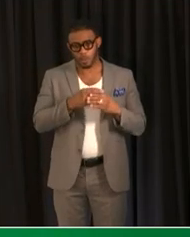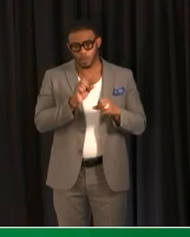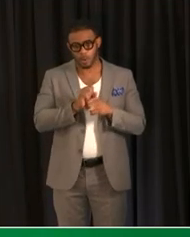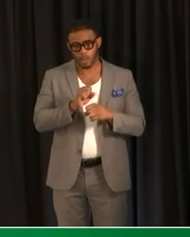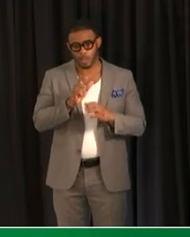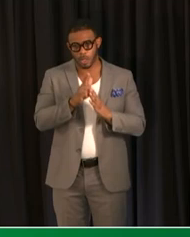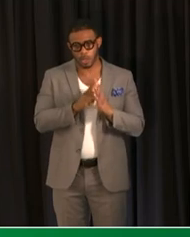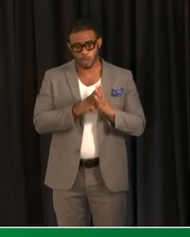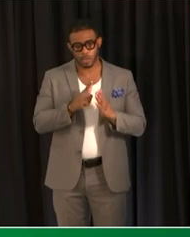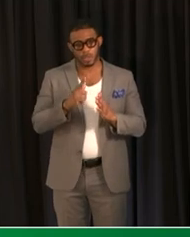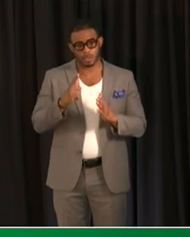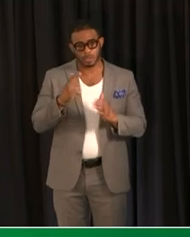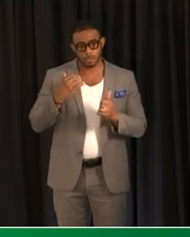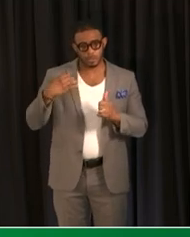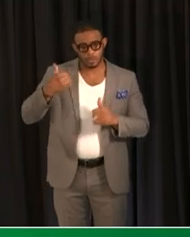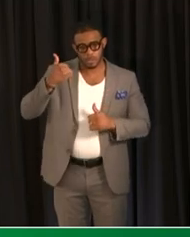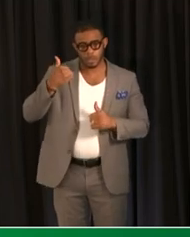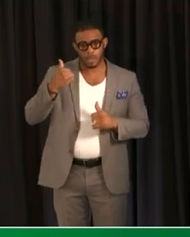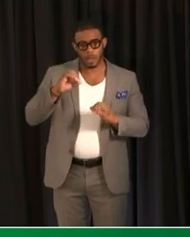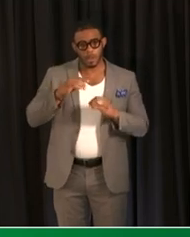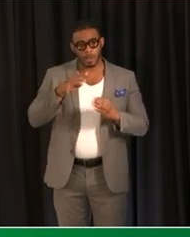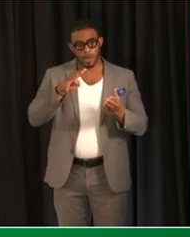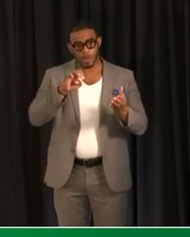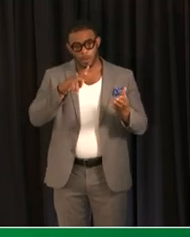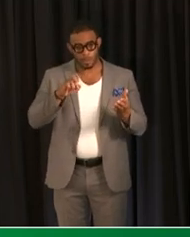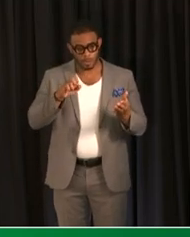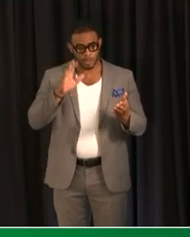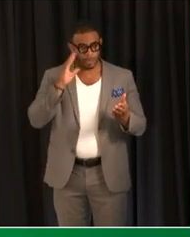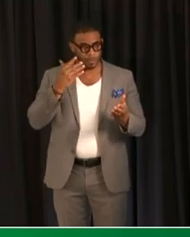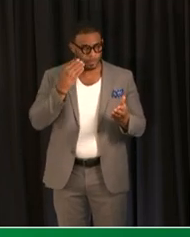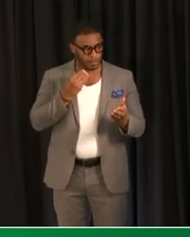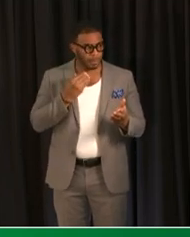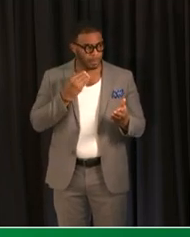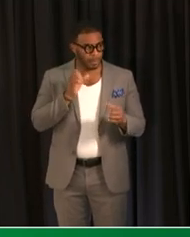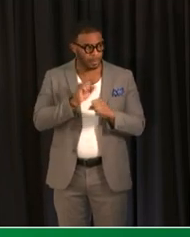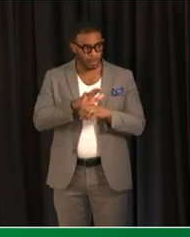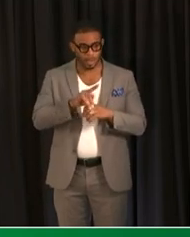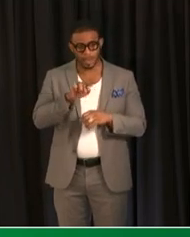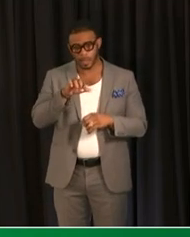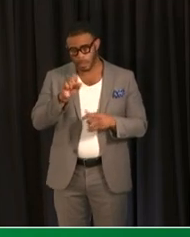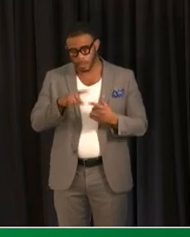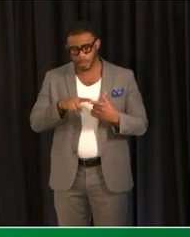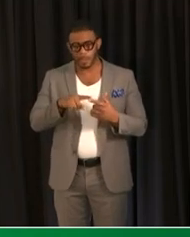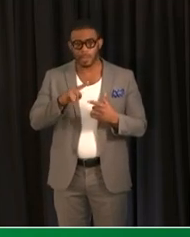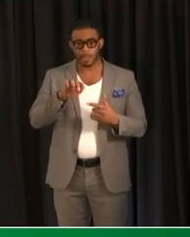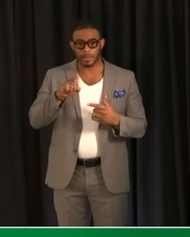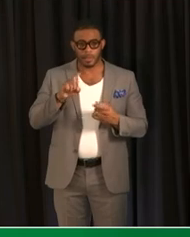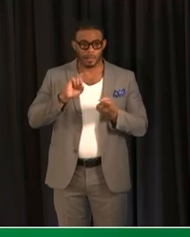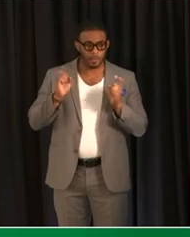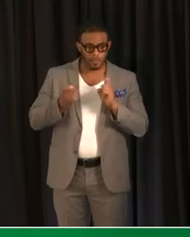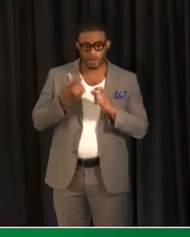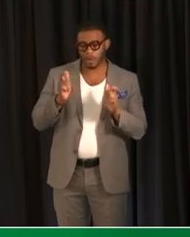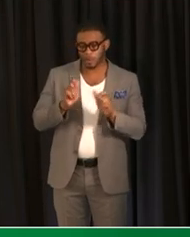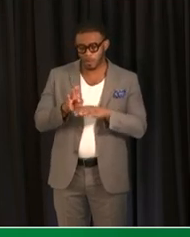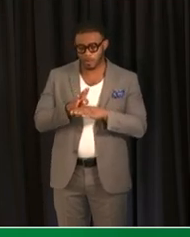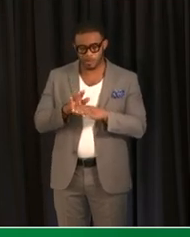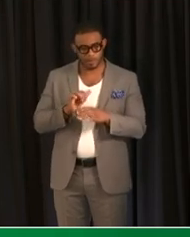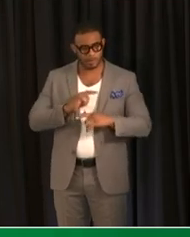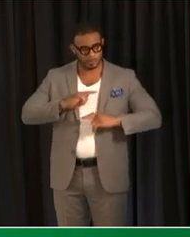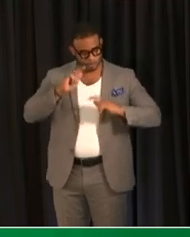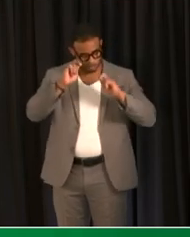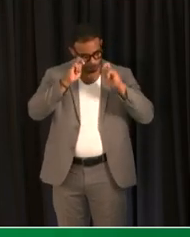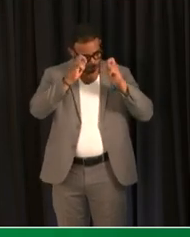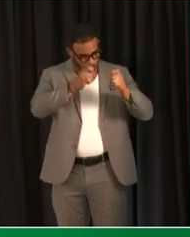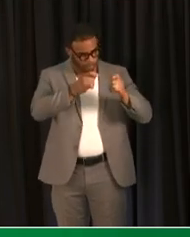both worked at the Attorney General's office, and so Brooke's expertise in the Attorney General's office did work on taxes and tax reform and a lot of the small businesses,